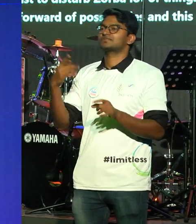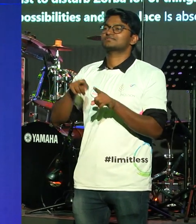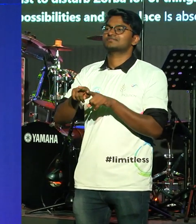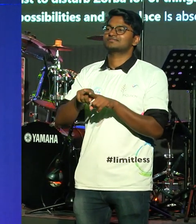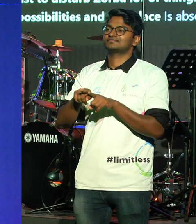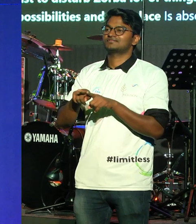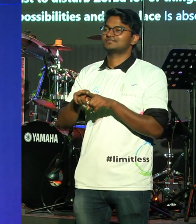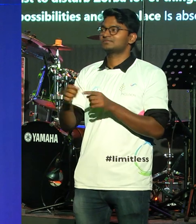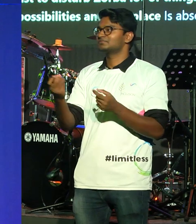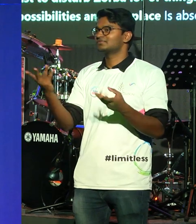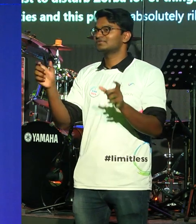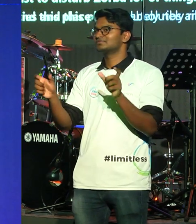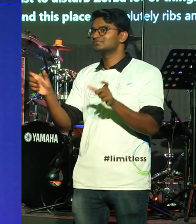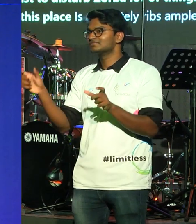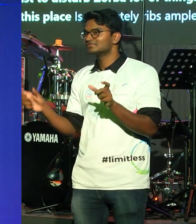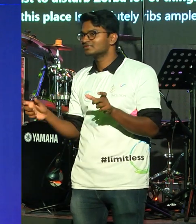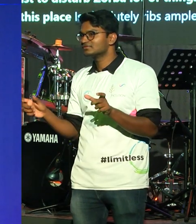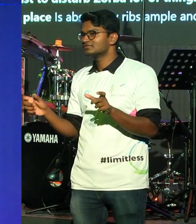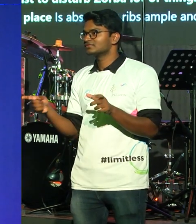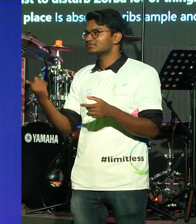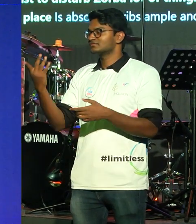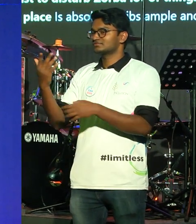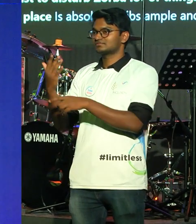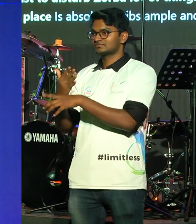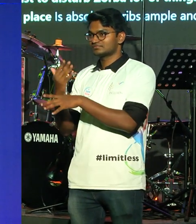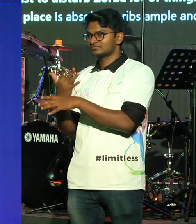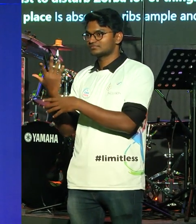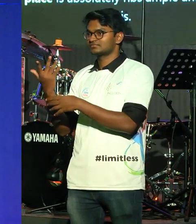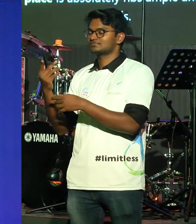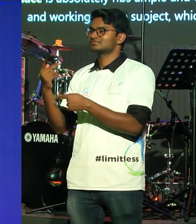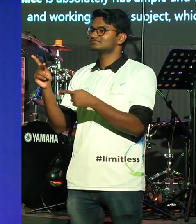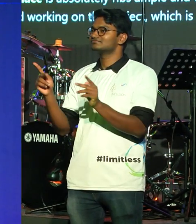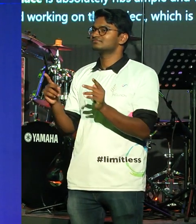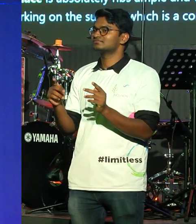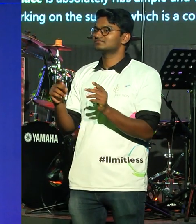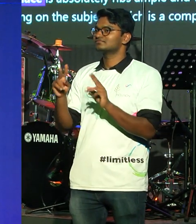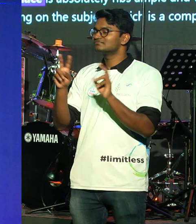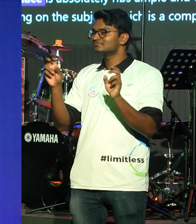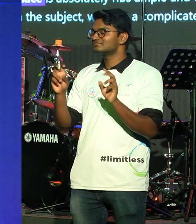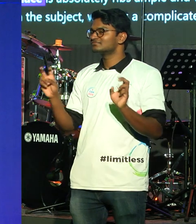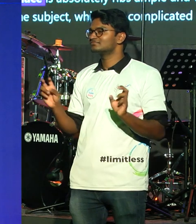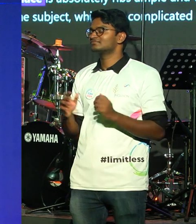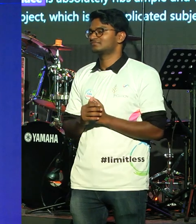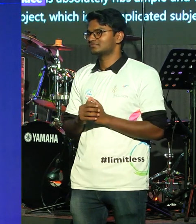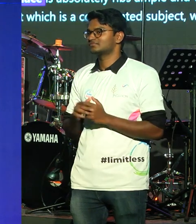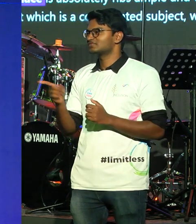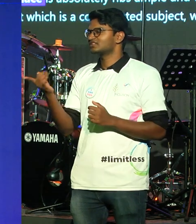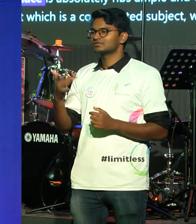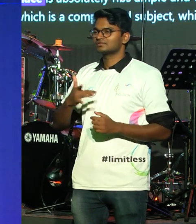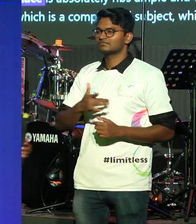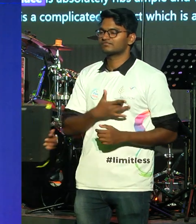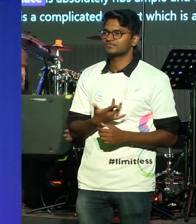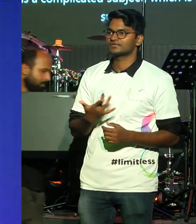when we see so many people around this and working on this subject, which is a complicated subject, which is a tough subject, which is a very emotional